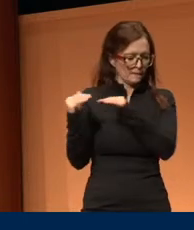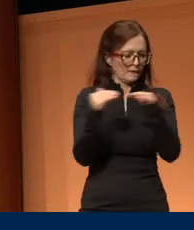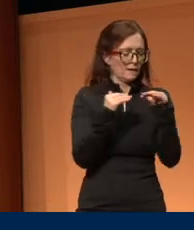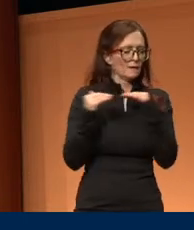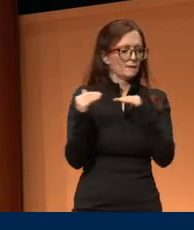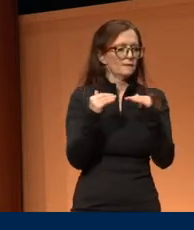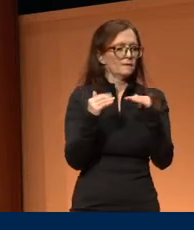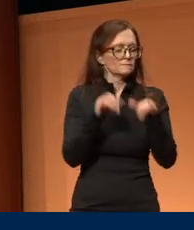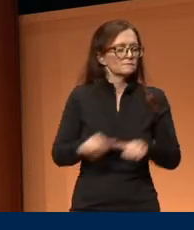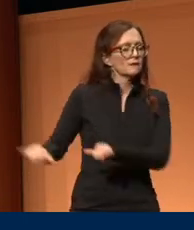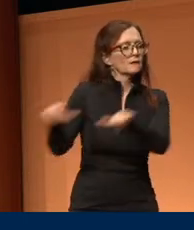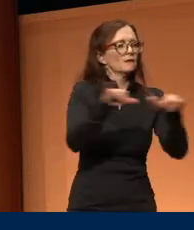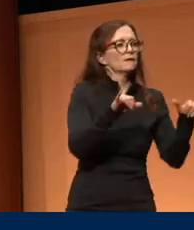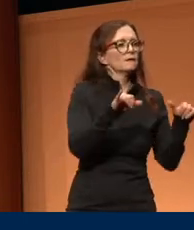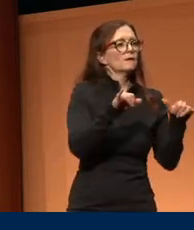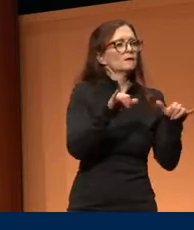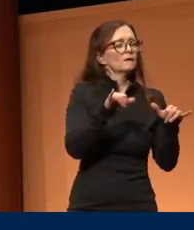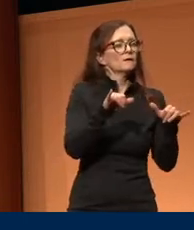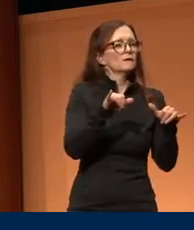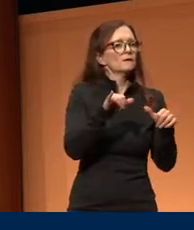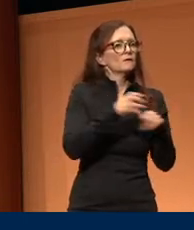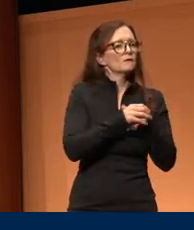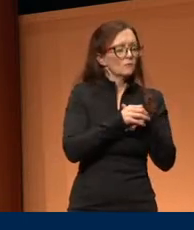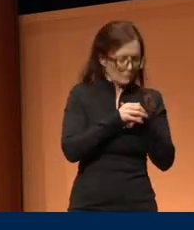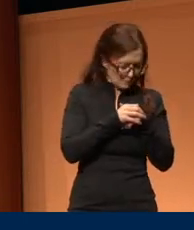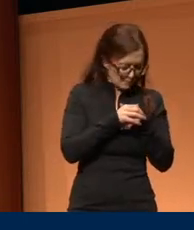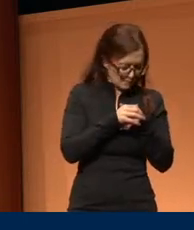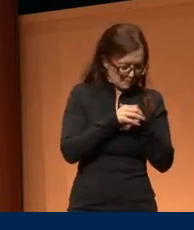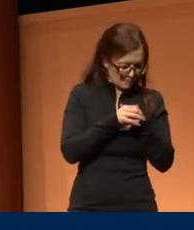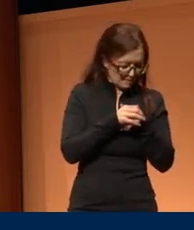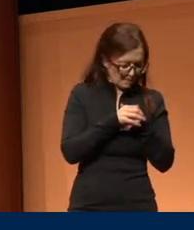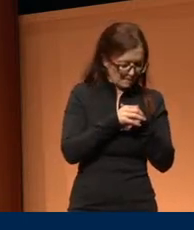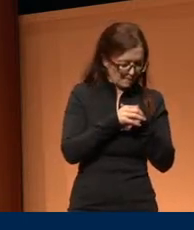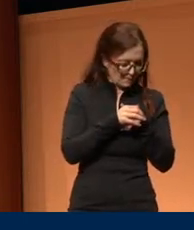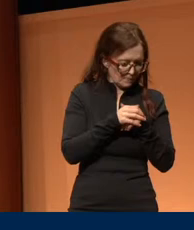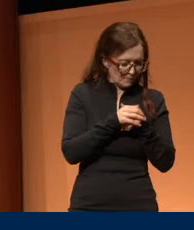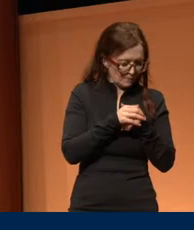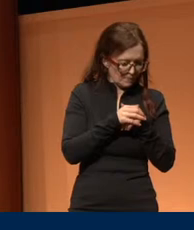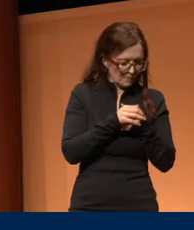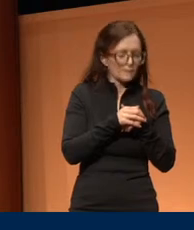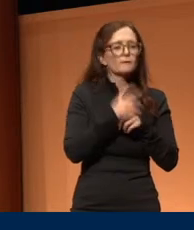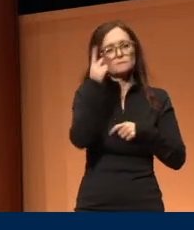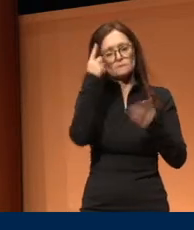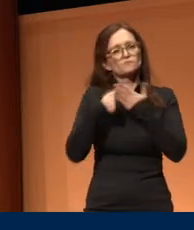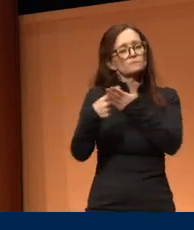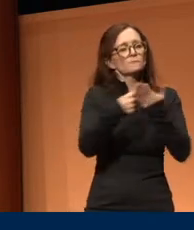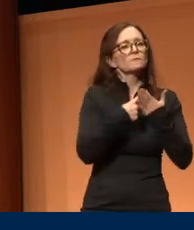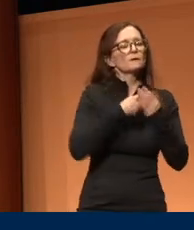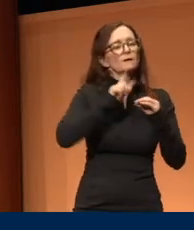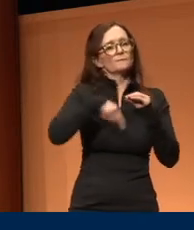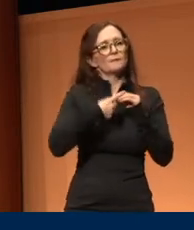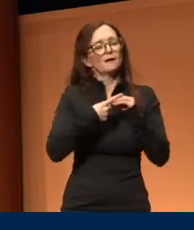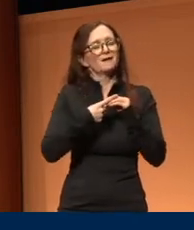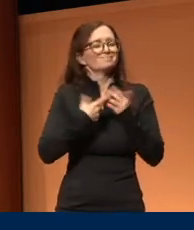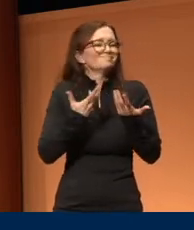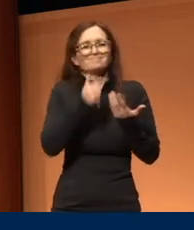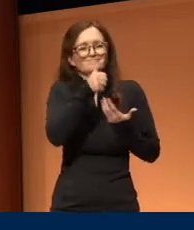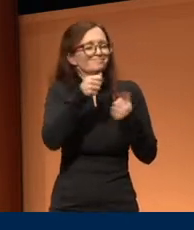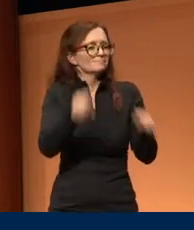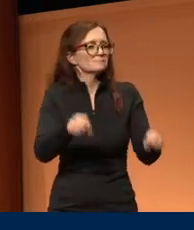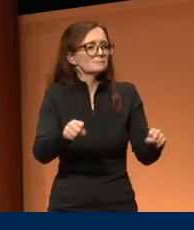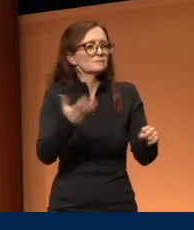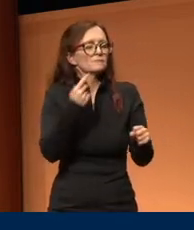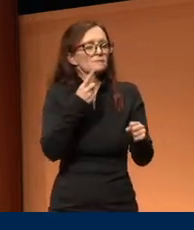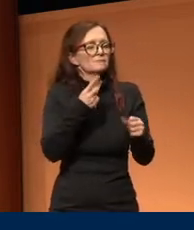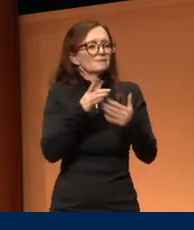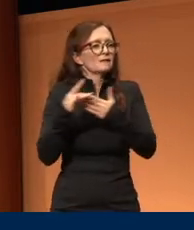deliberation, additionally entirely unstructured and unfacilitated deliberation, is perhaps less likely to lead toward truth